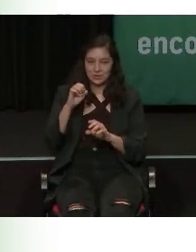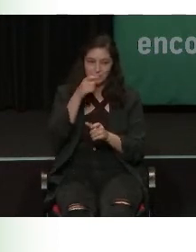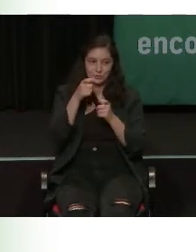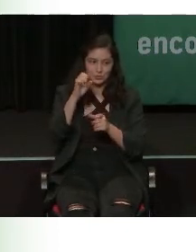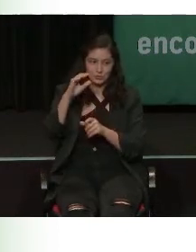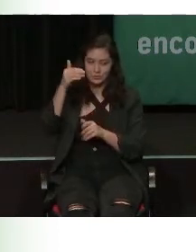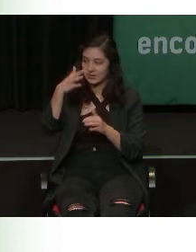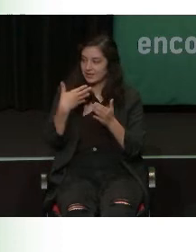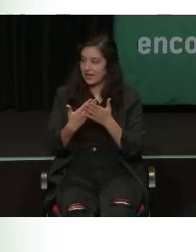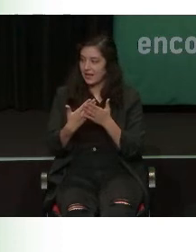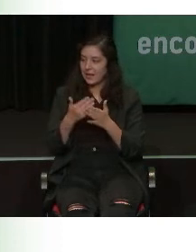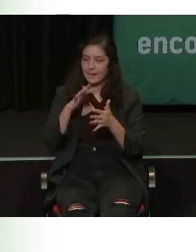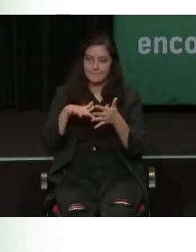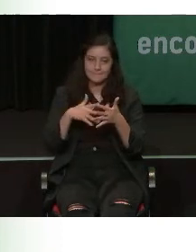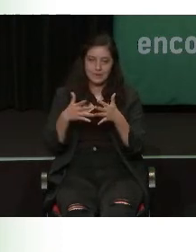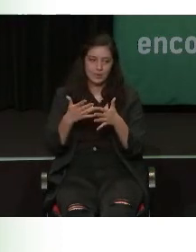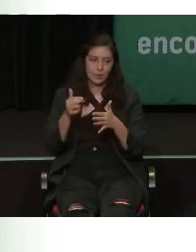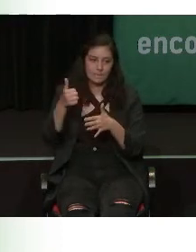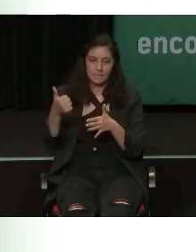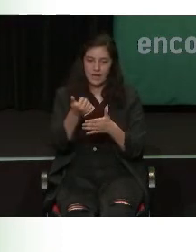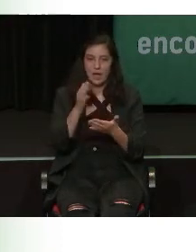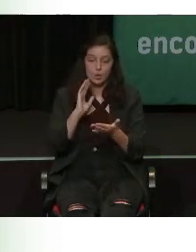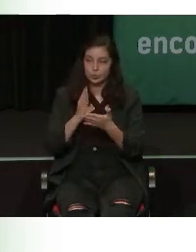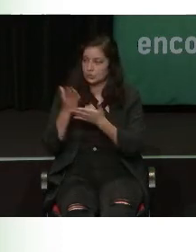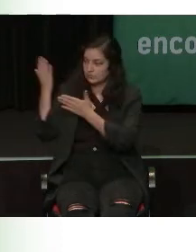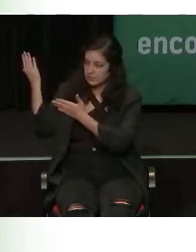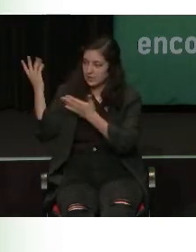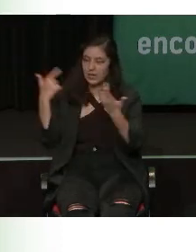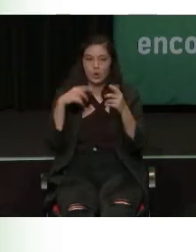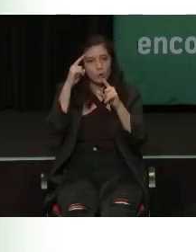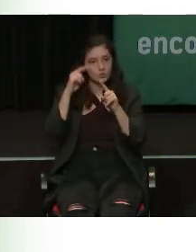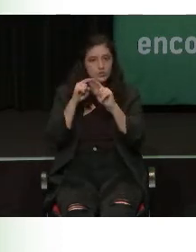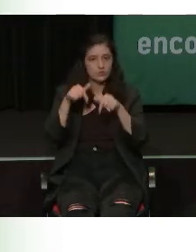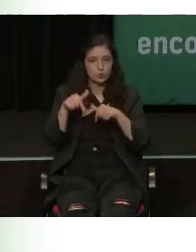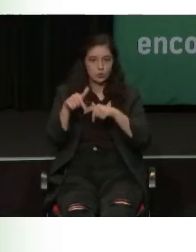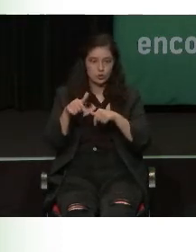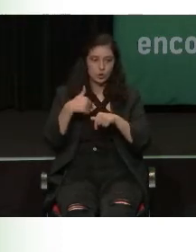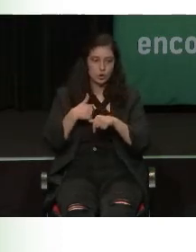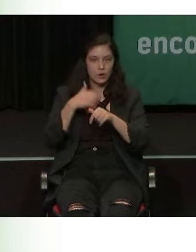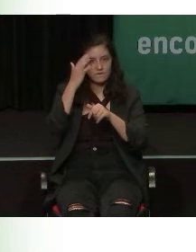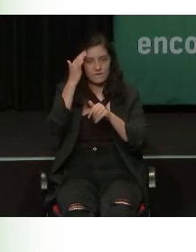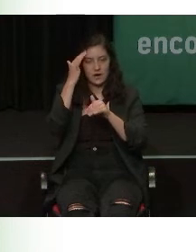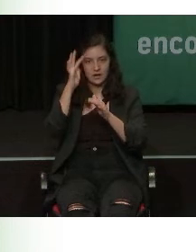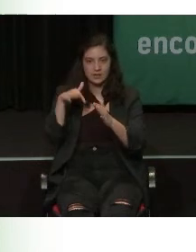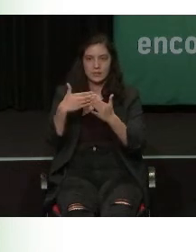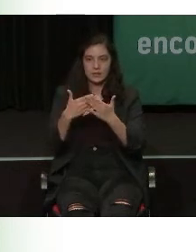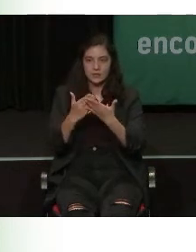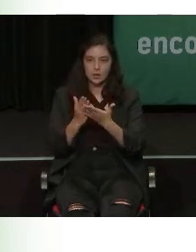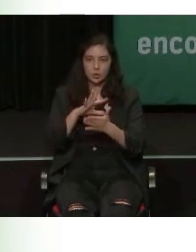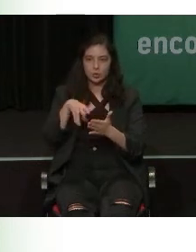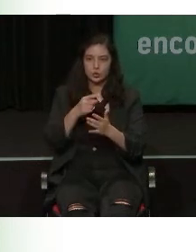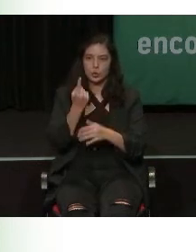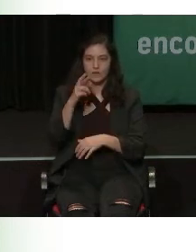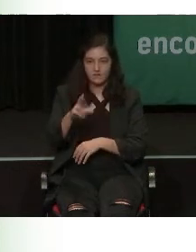who are good at plan B. That's the last slide, the essence of today. I expect to pass through this world but